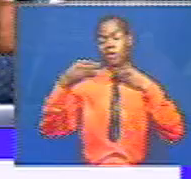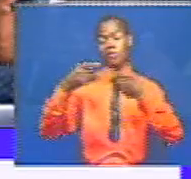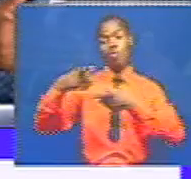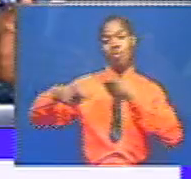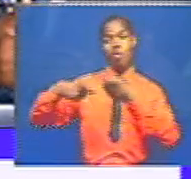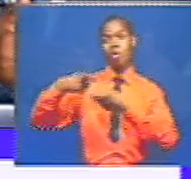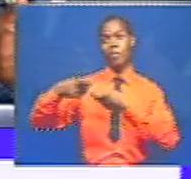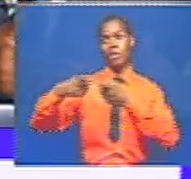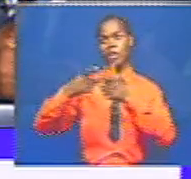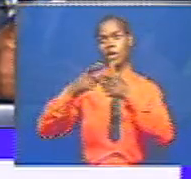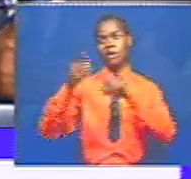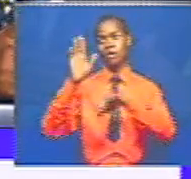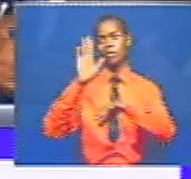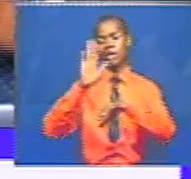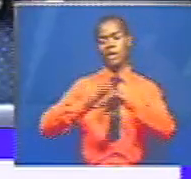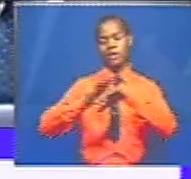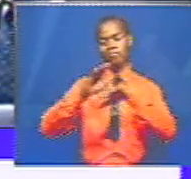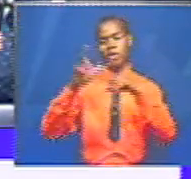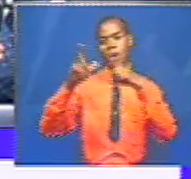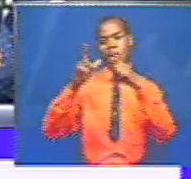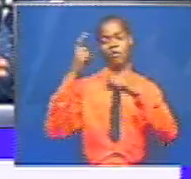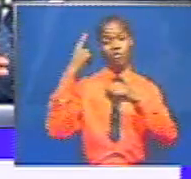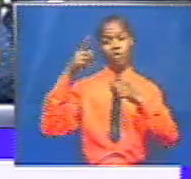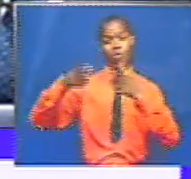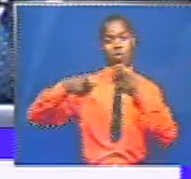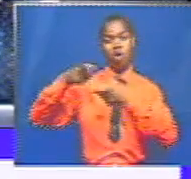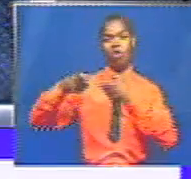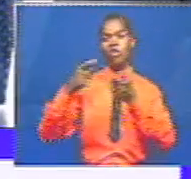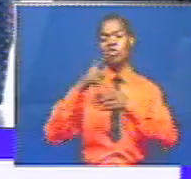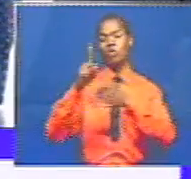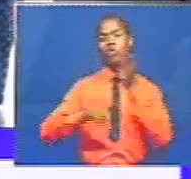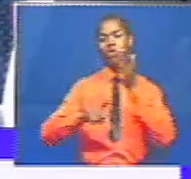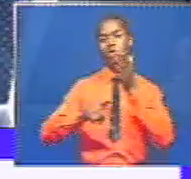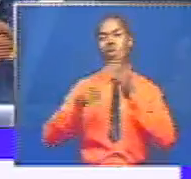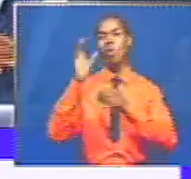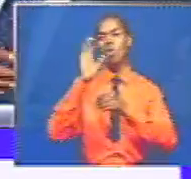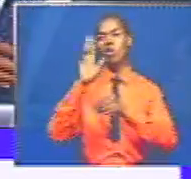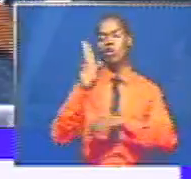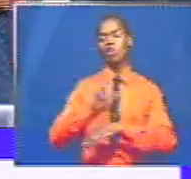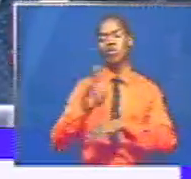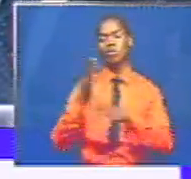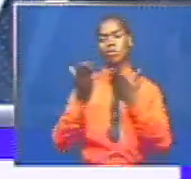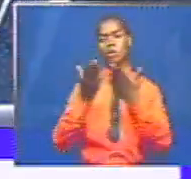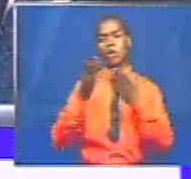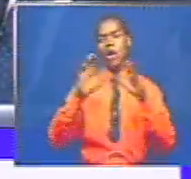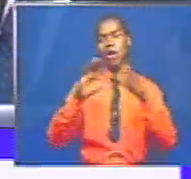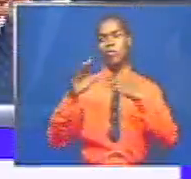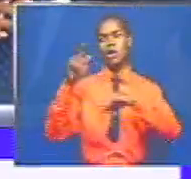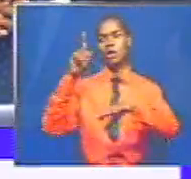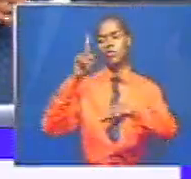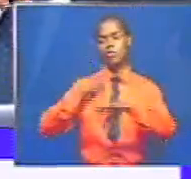apply for licenses for boreholes. They say, we want to use this water for domestic. Immediately they dig that